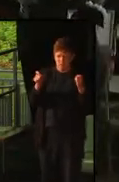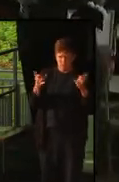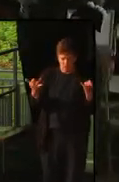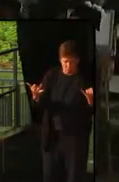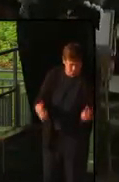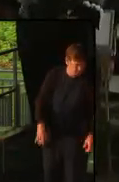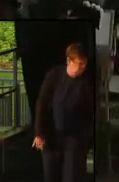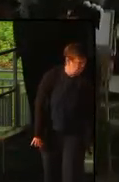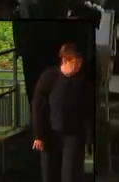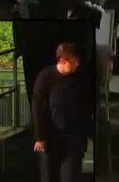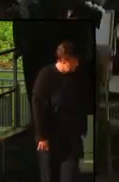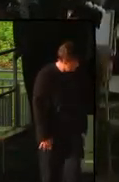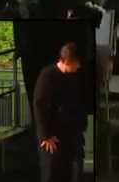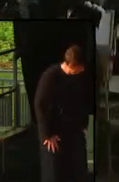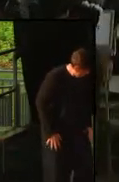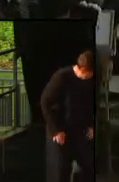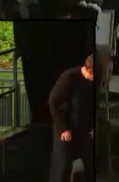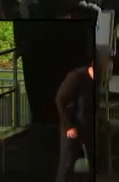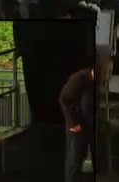Carrero.